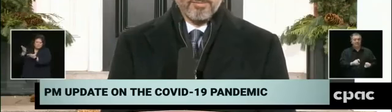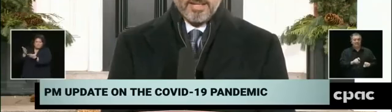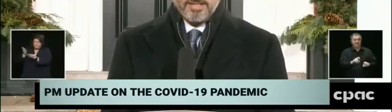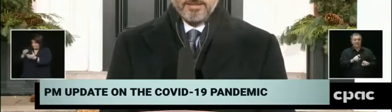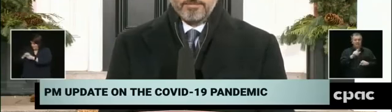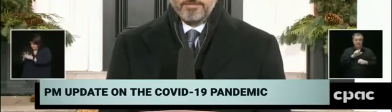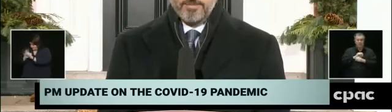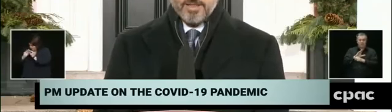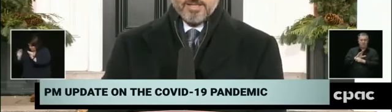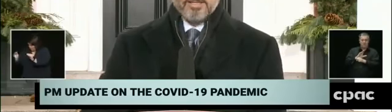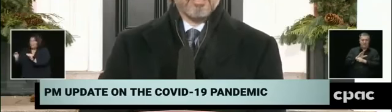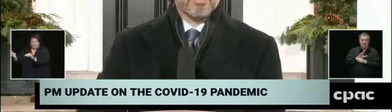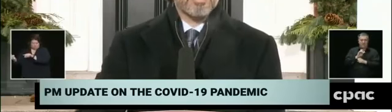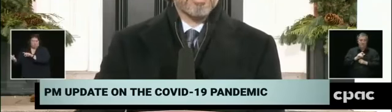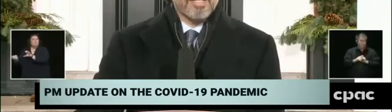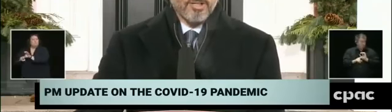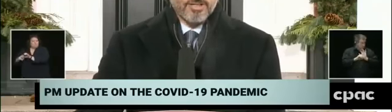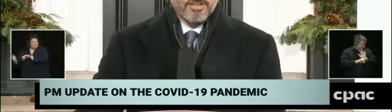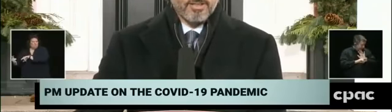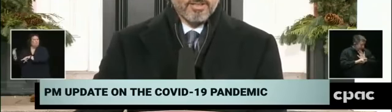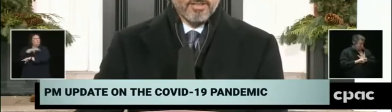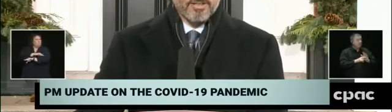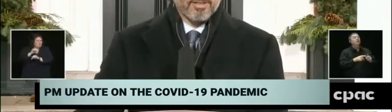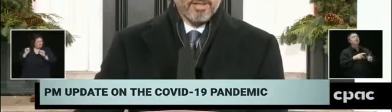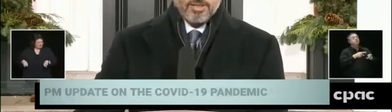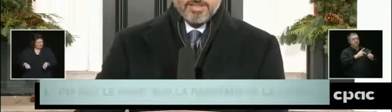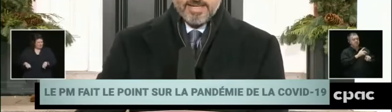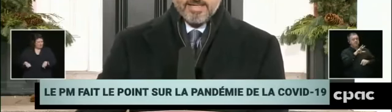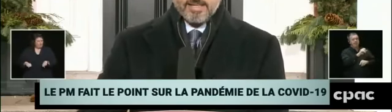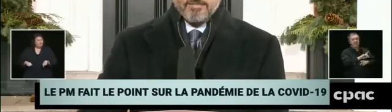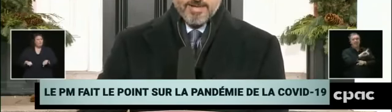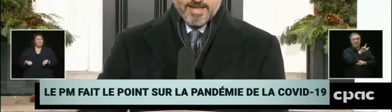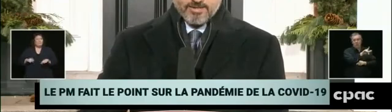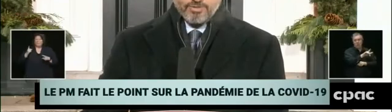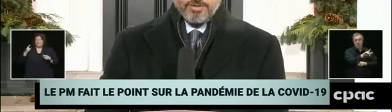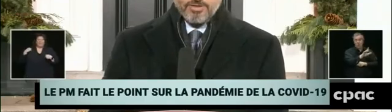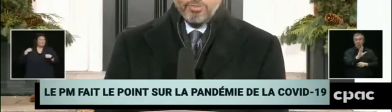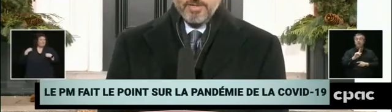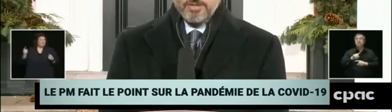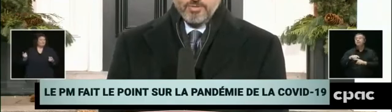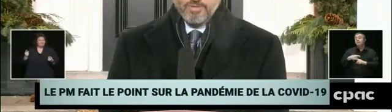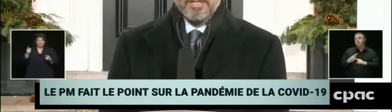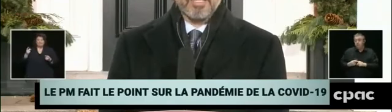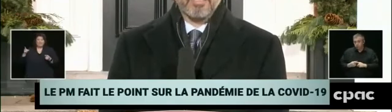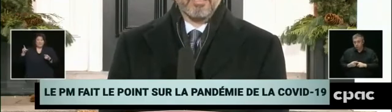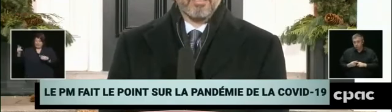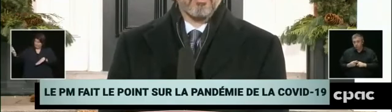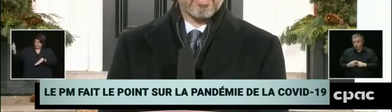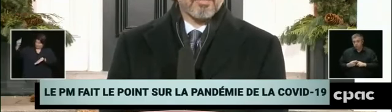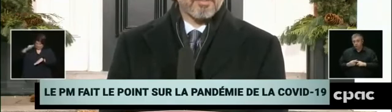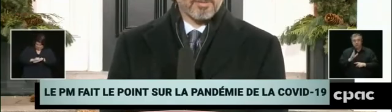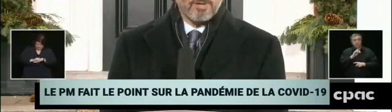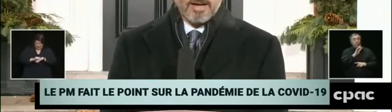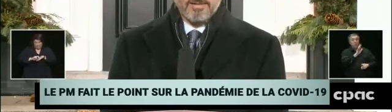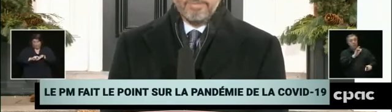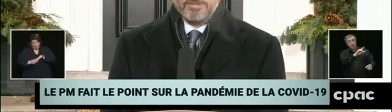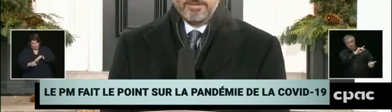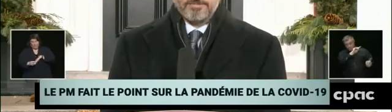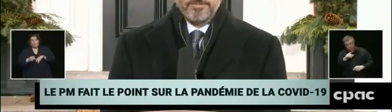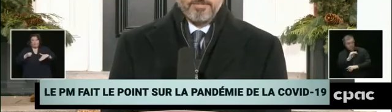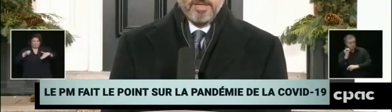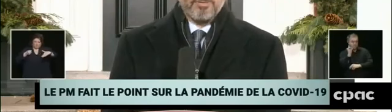boarding their flight. This is in addition to the long-standing mandatory 2-week quarantine once people